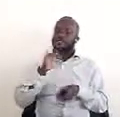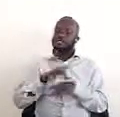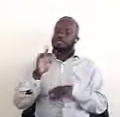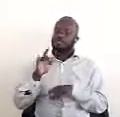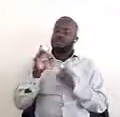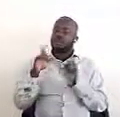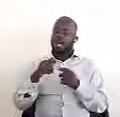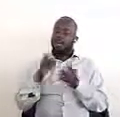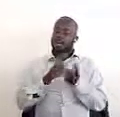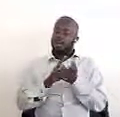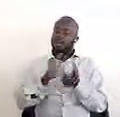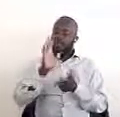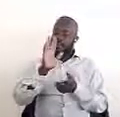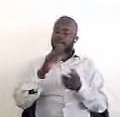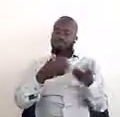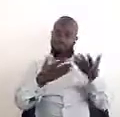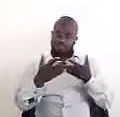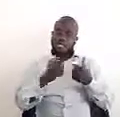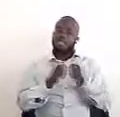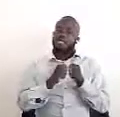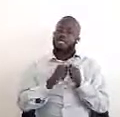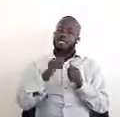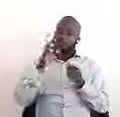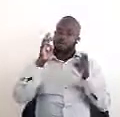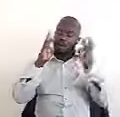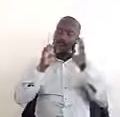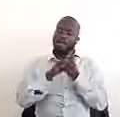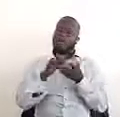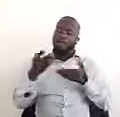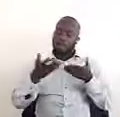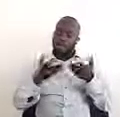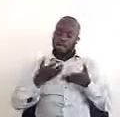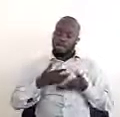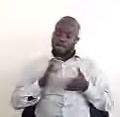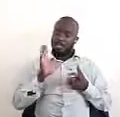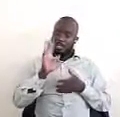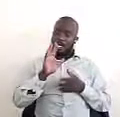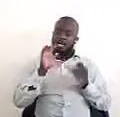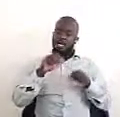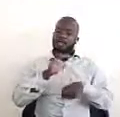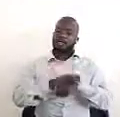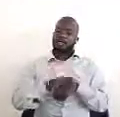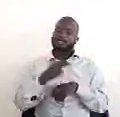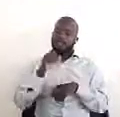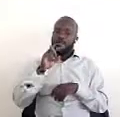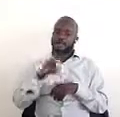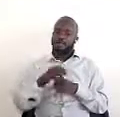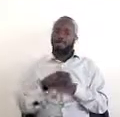infection. You should speak to your doctor if you are worried that your baby might be infected.